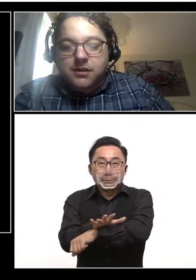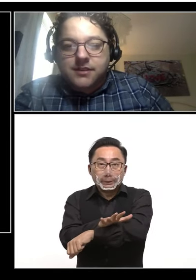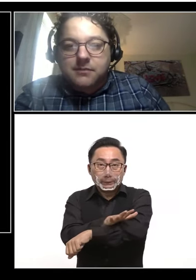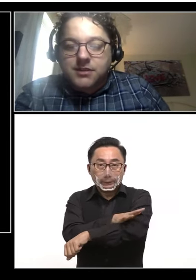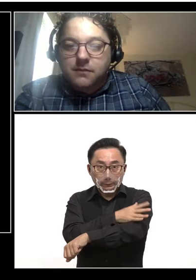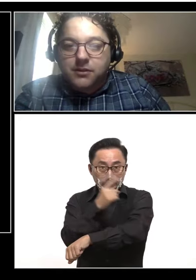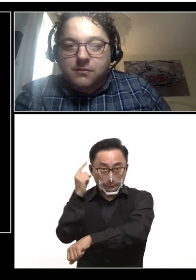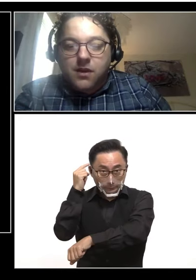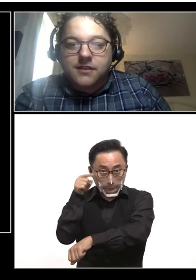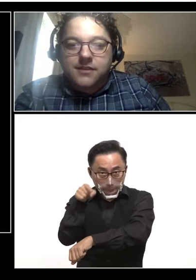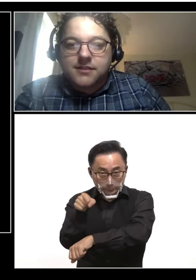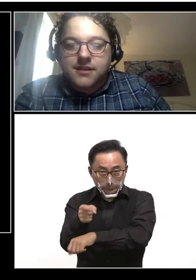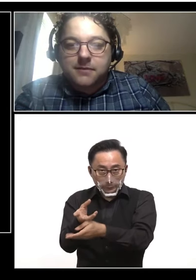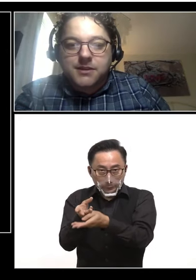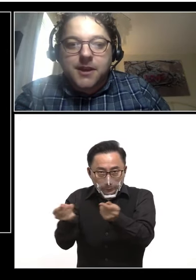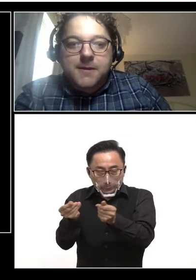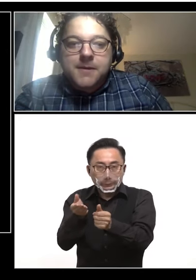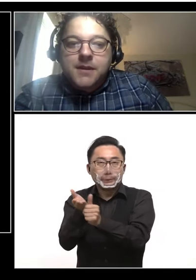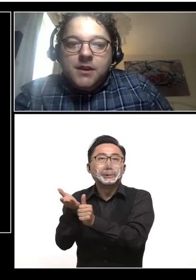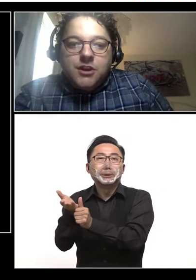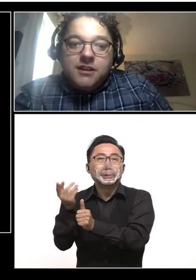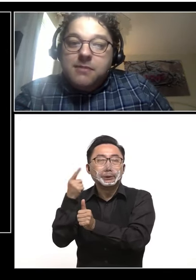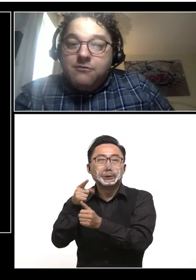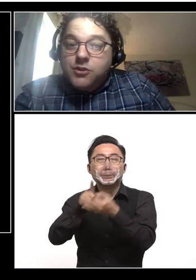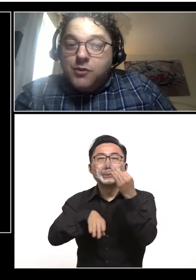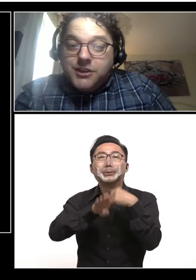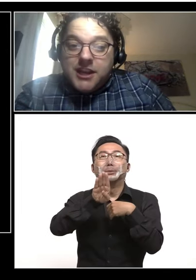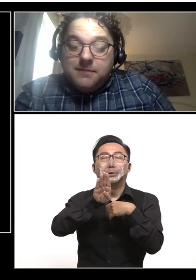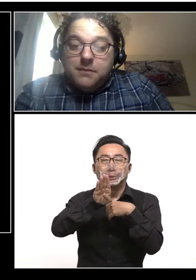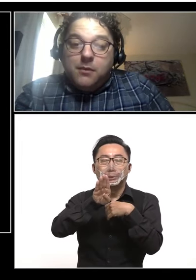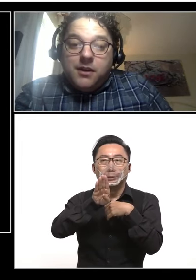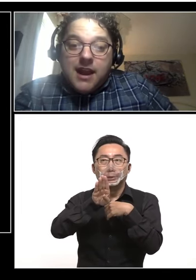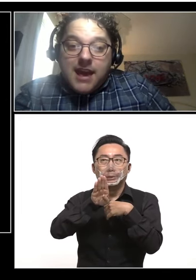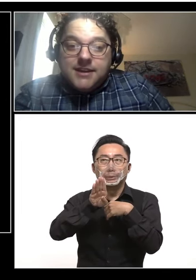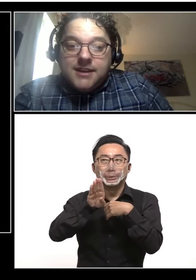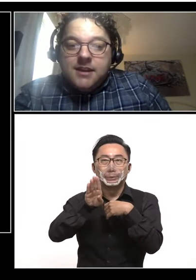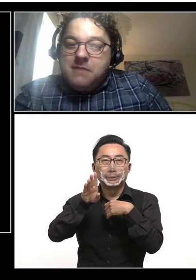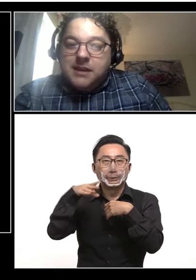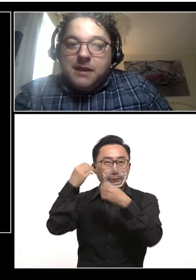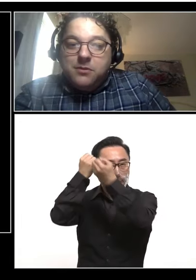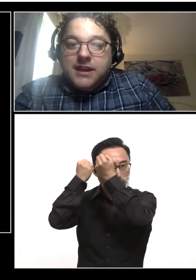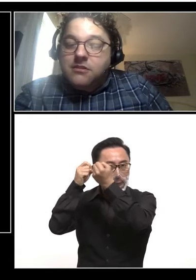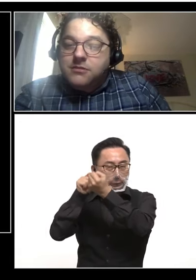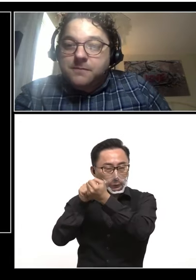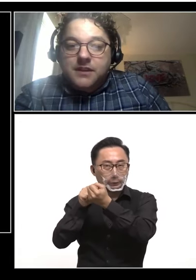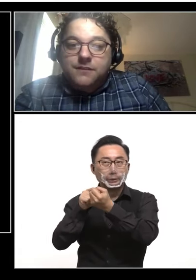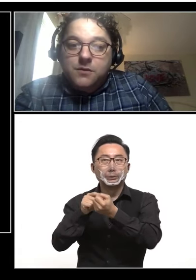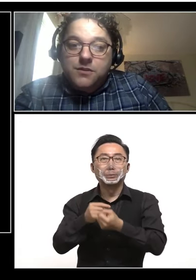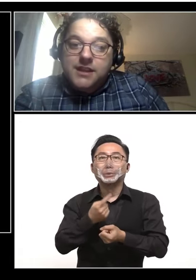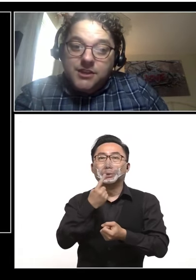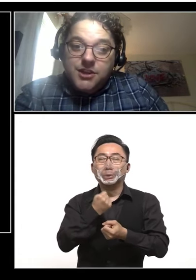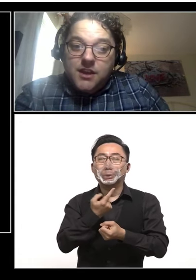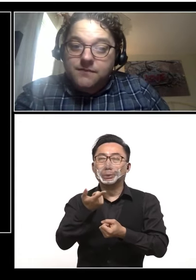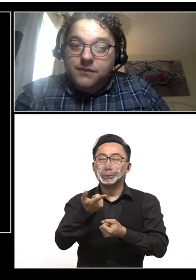Pot's image in the bottom right of this picture. During the Khmer Rouge regime that Pol Pot led, many people were killed. If you